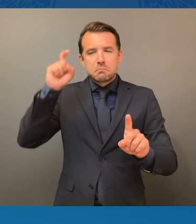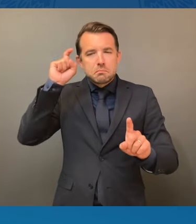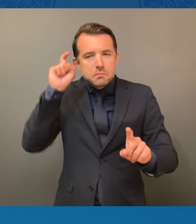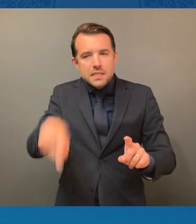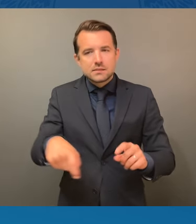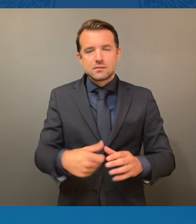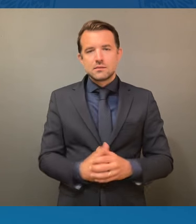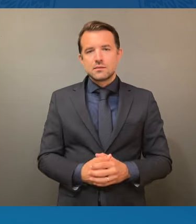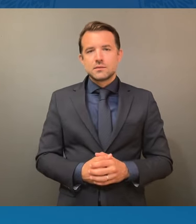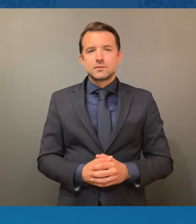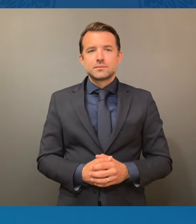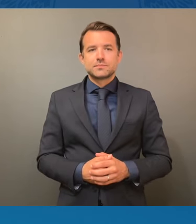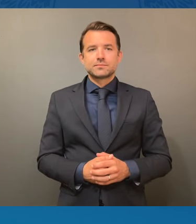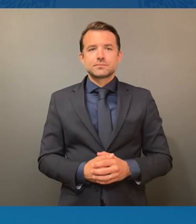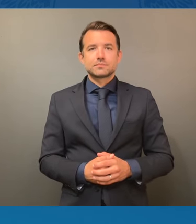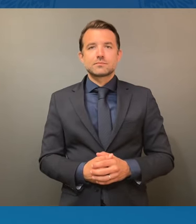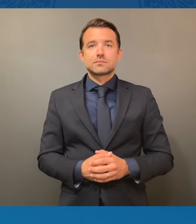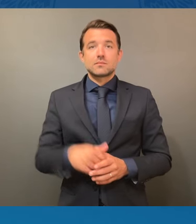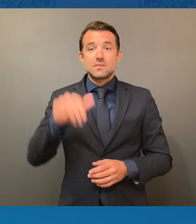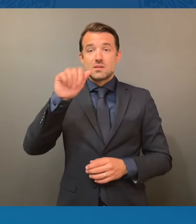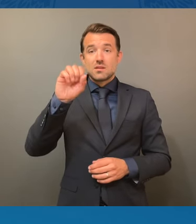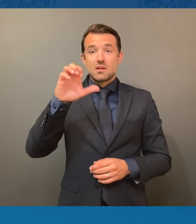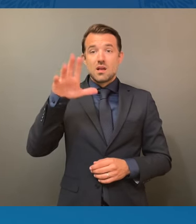You know, an assault weapon,